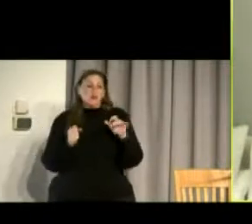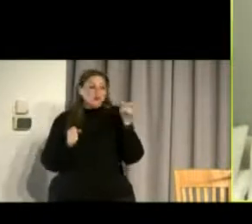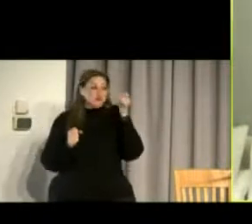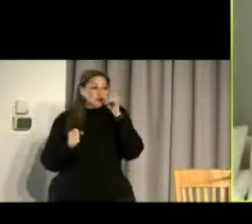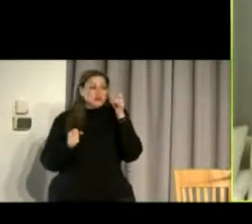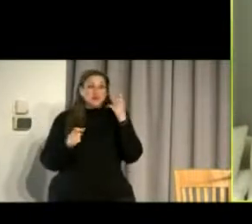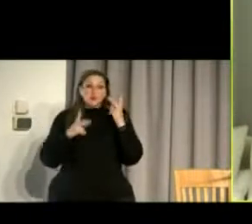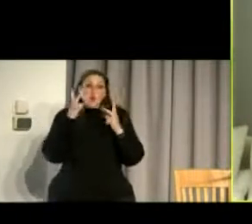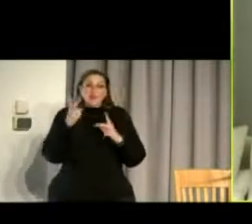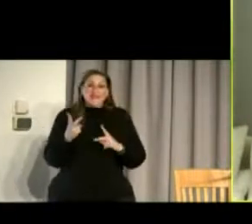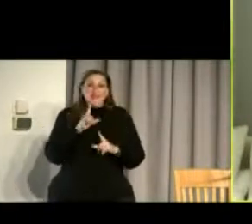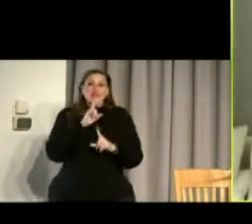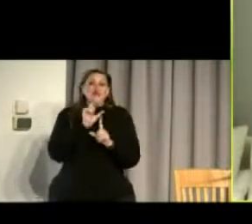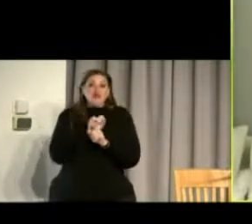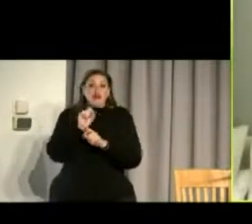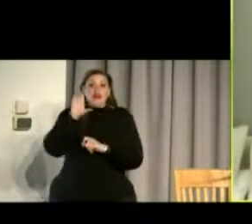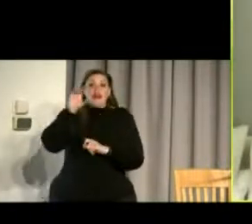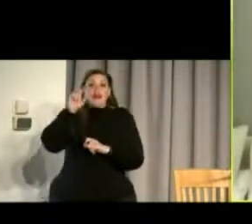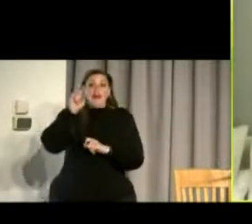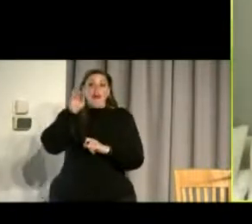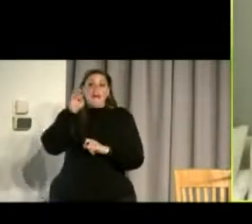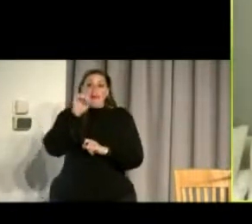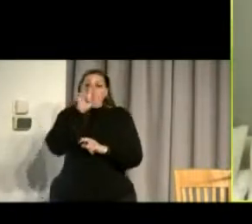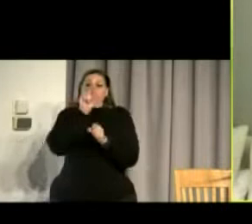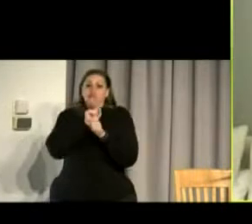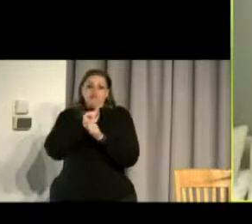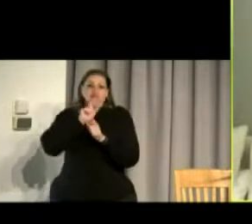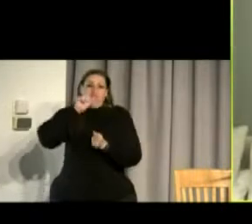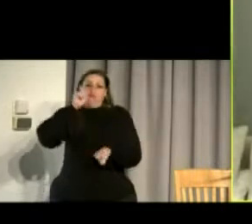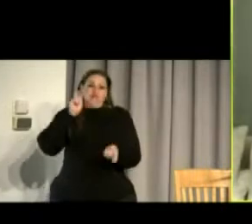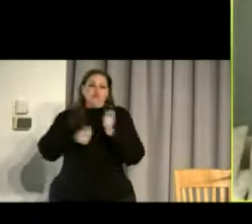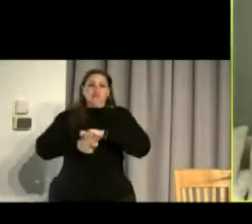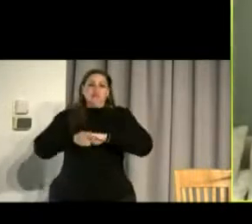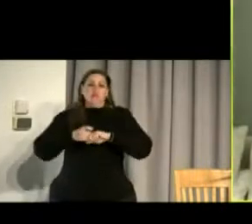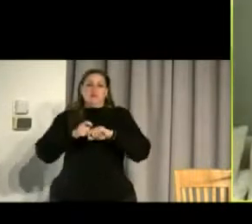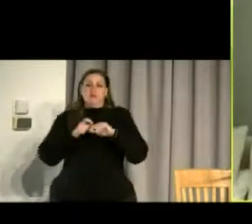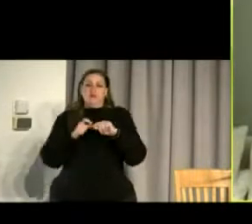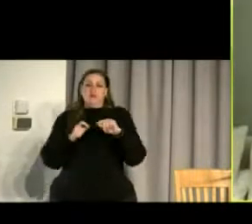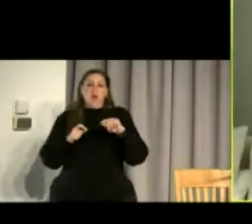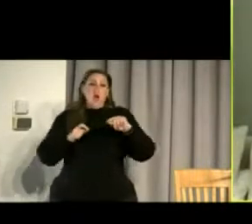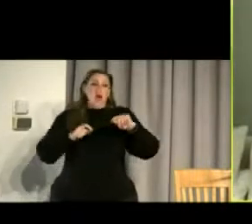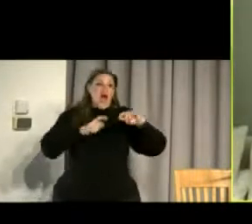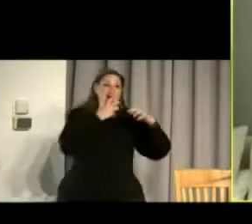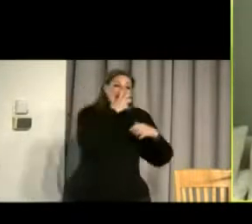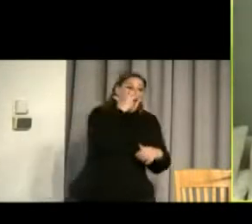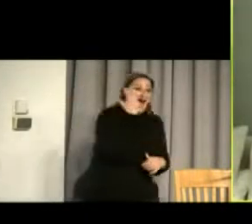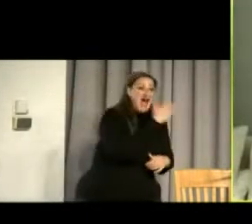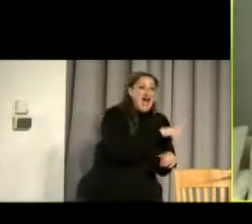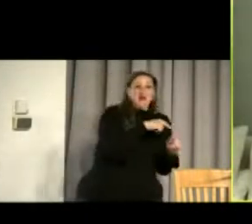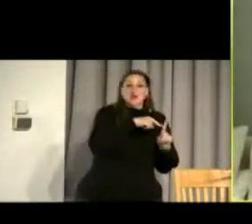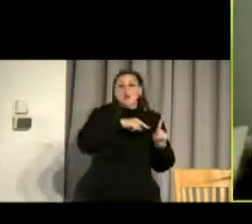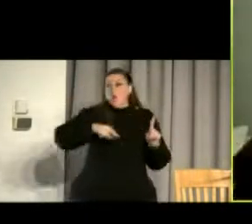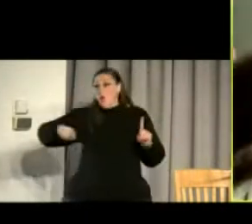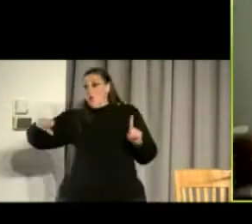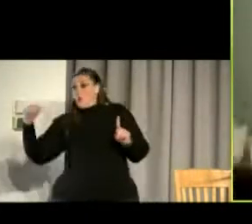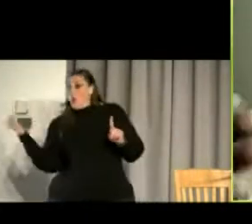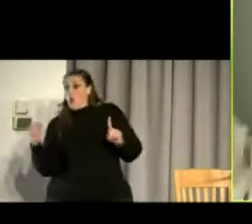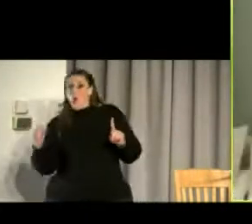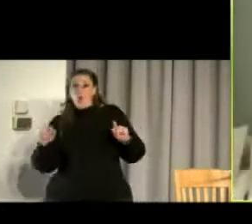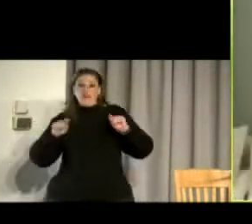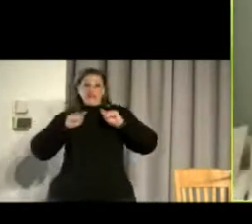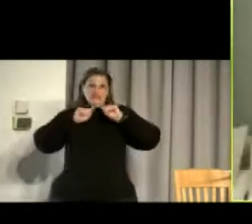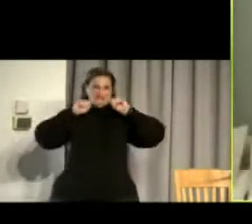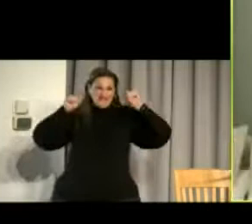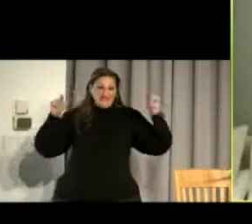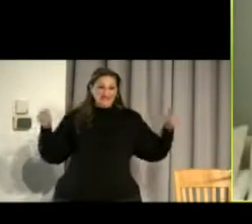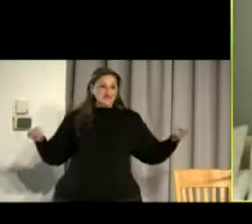that climate is significantly, the extreme conditions are increasing year